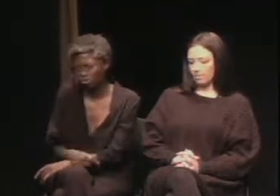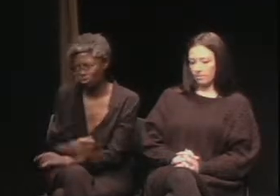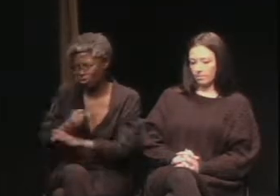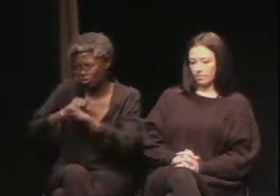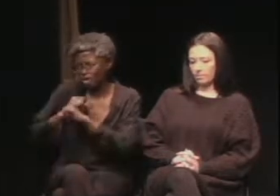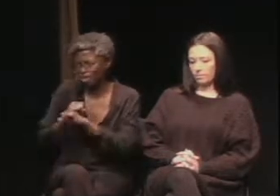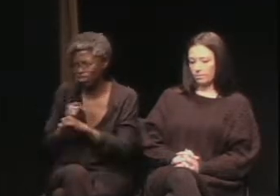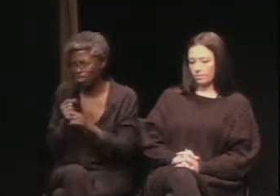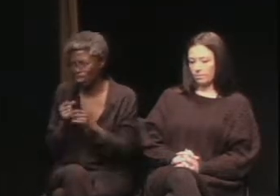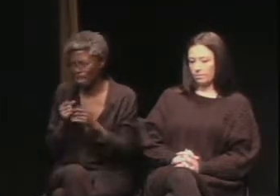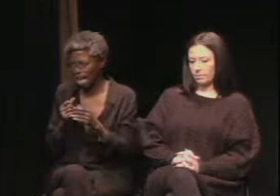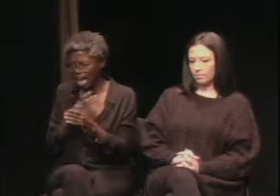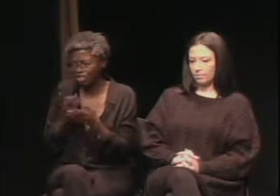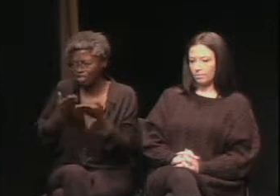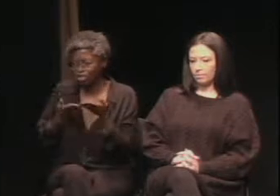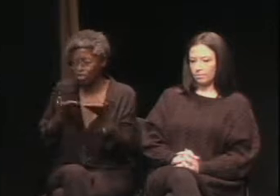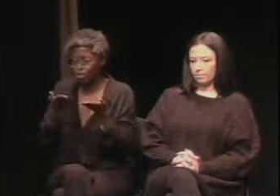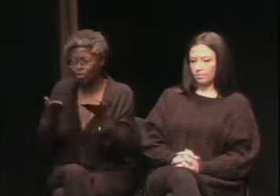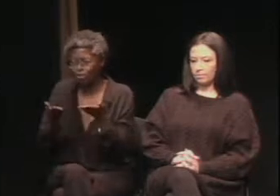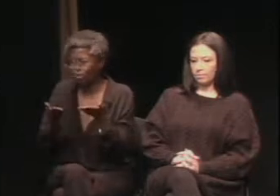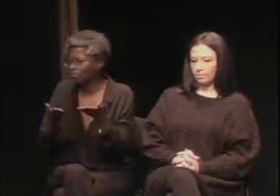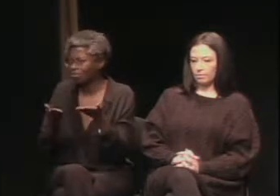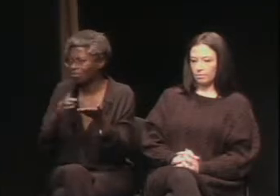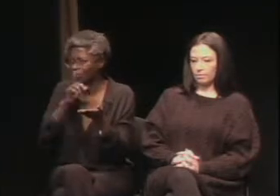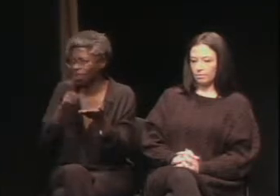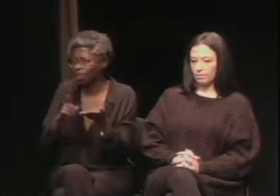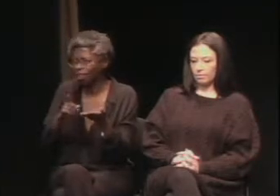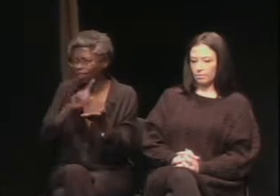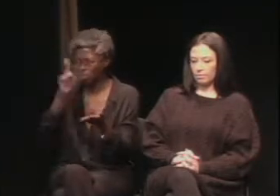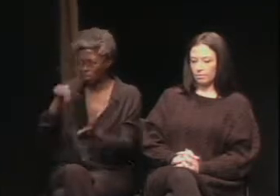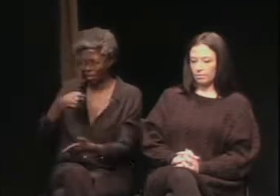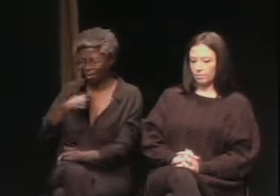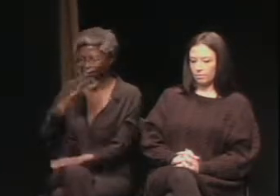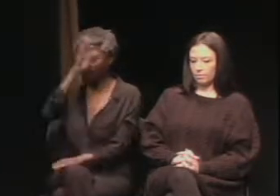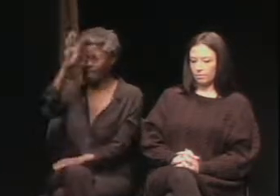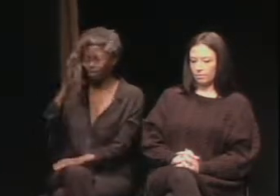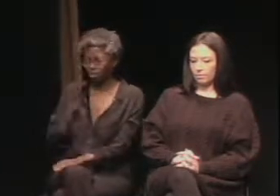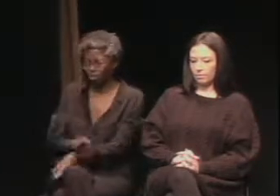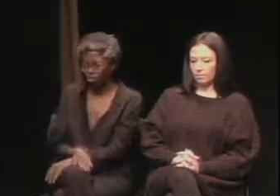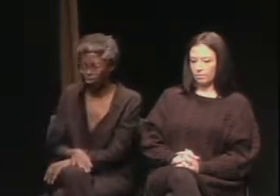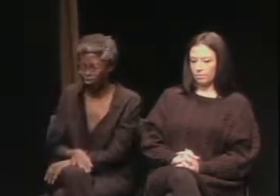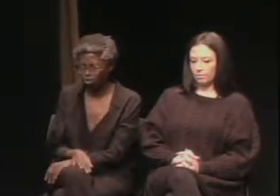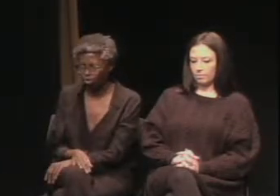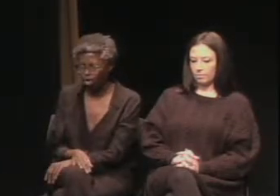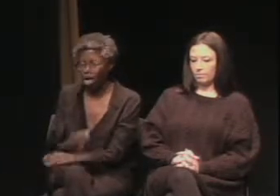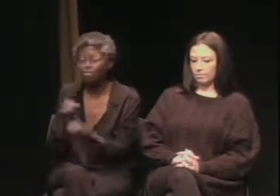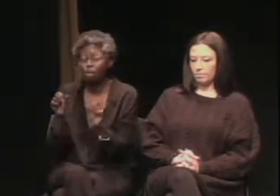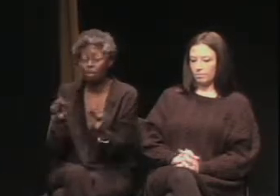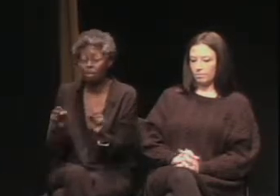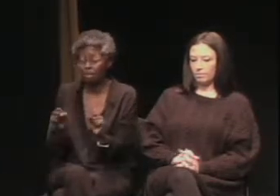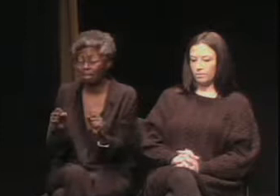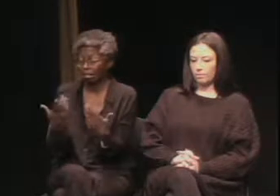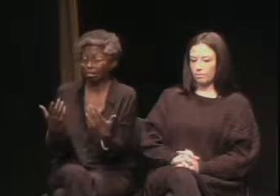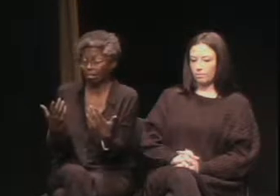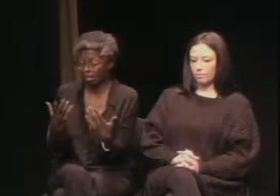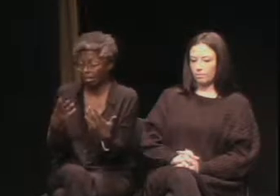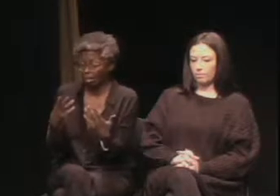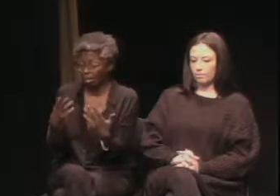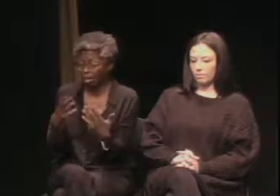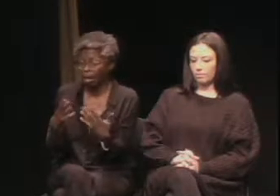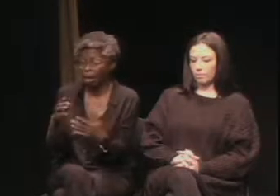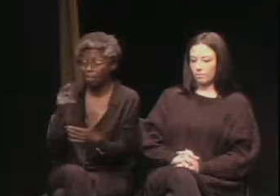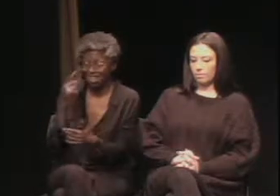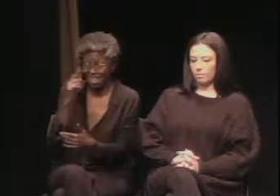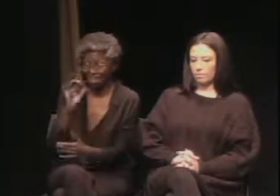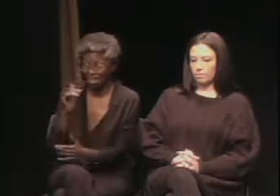serve thing was never a reality. Yeah, no. For me. No. Or right. probably the The kids, you know, I was at a thing, that, this is gonna sound like I'm